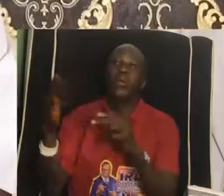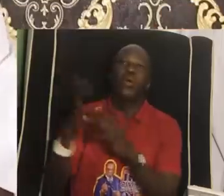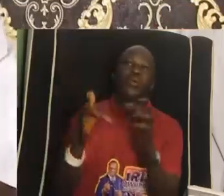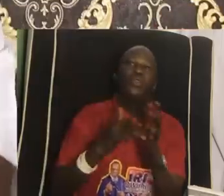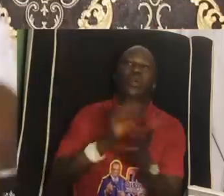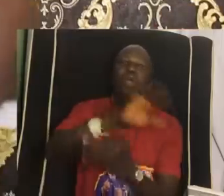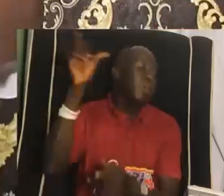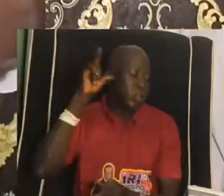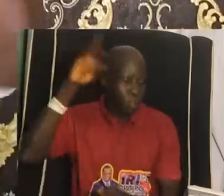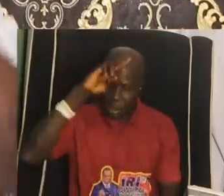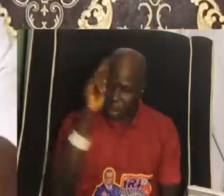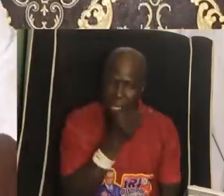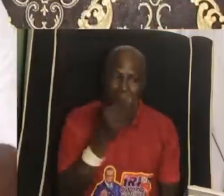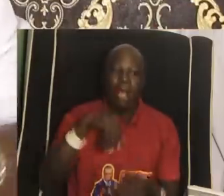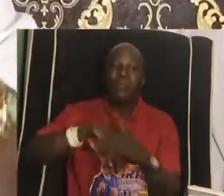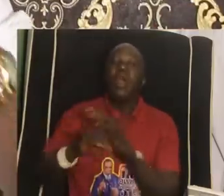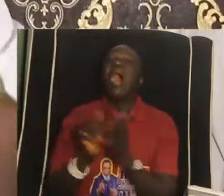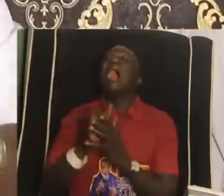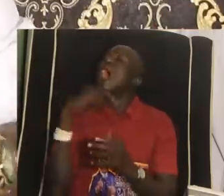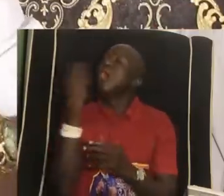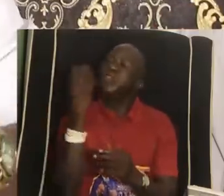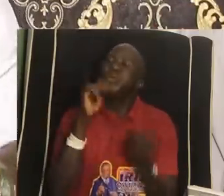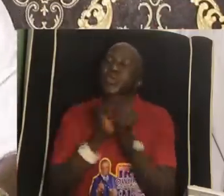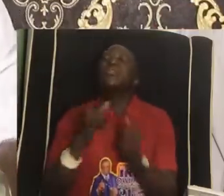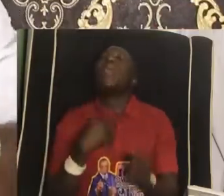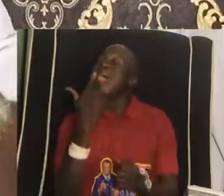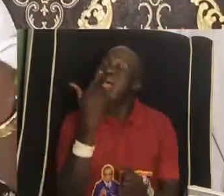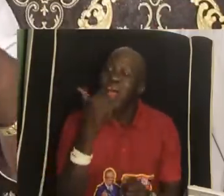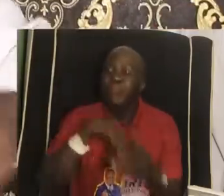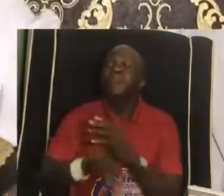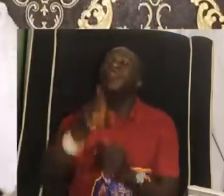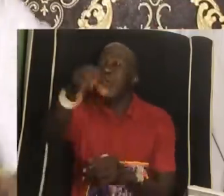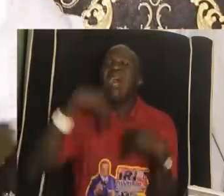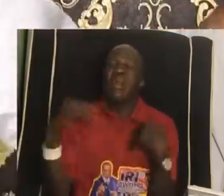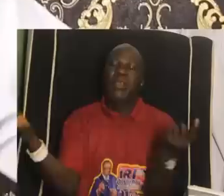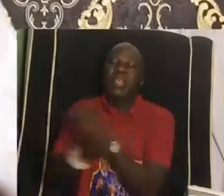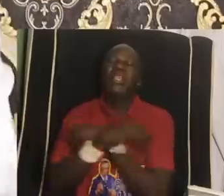of Jesus. Listen to me, sir. I speak with my tongue. Money on my day of joy,